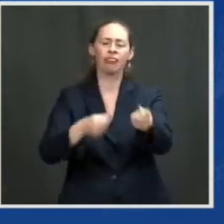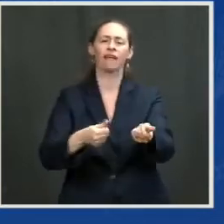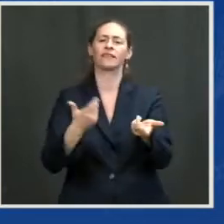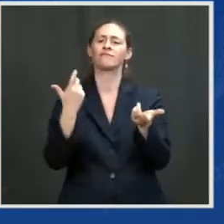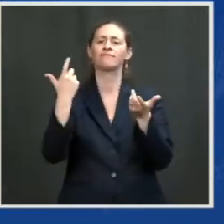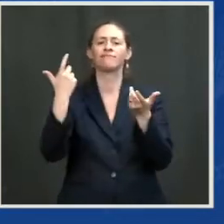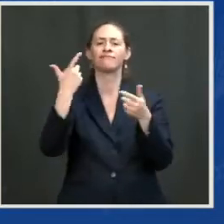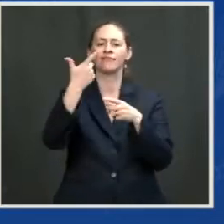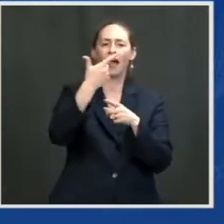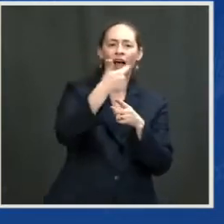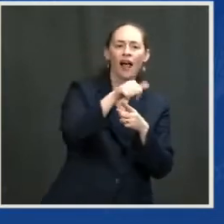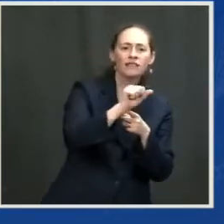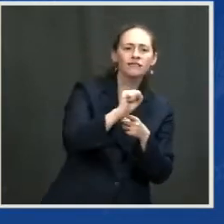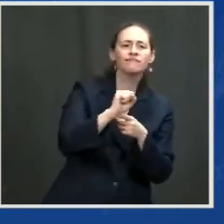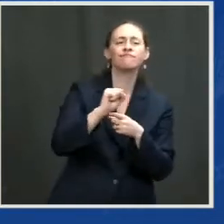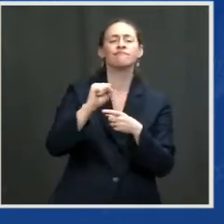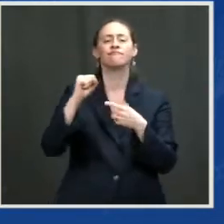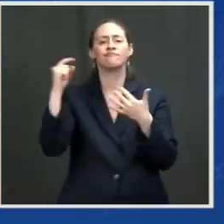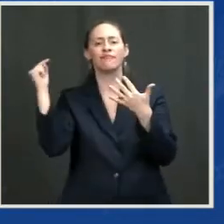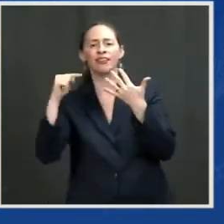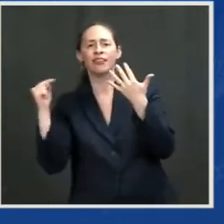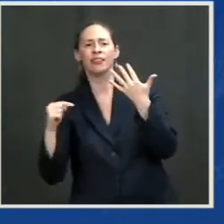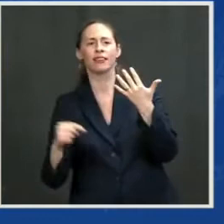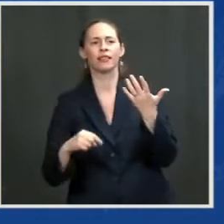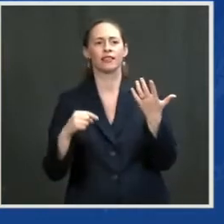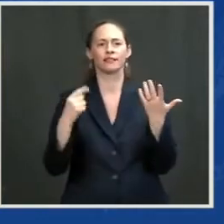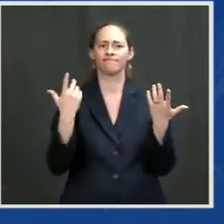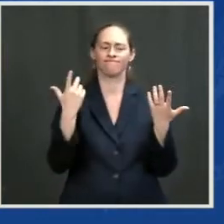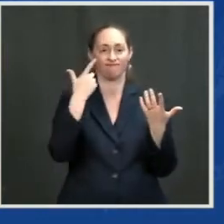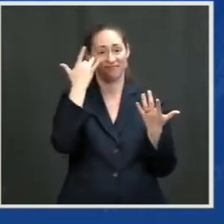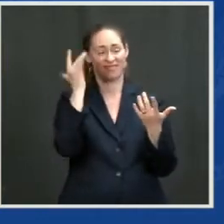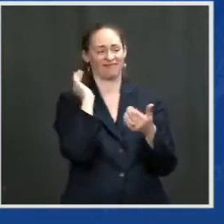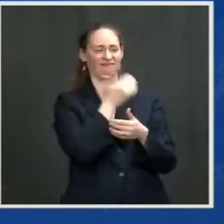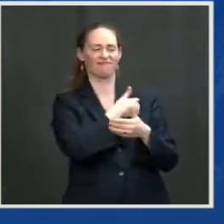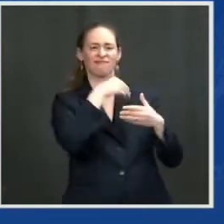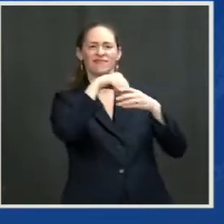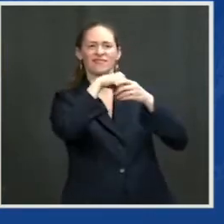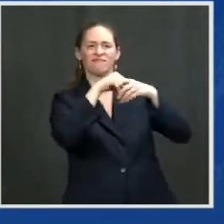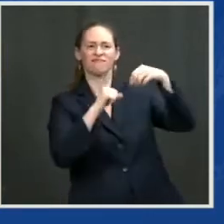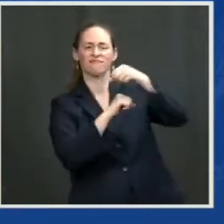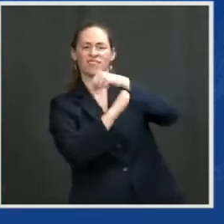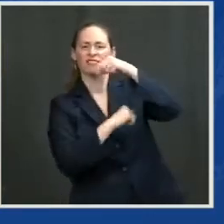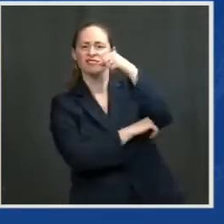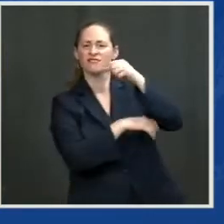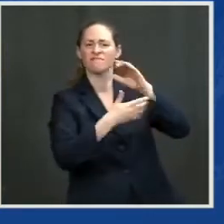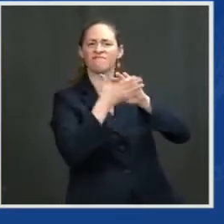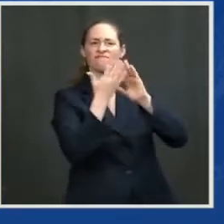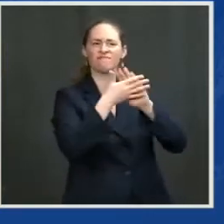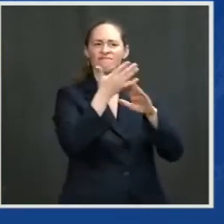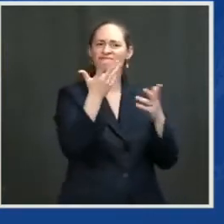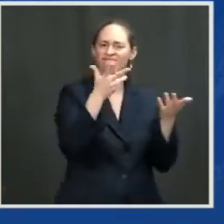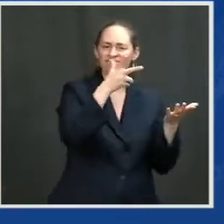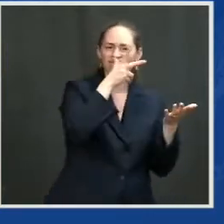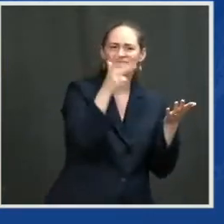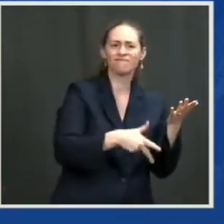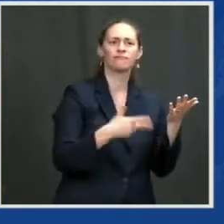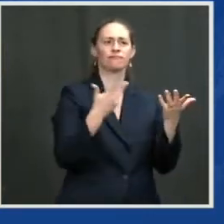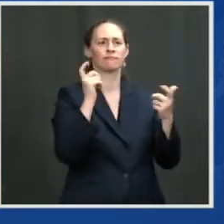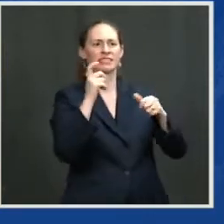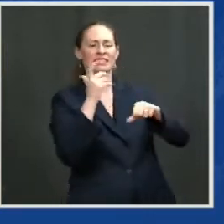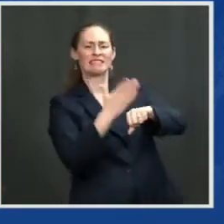congestion because of the nature of our infrastructure. We rank 8th in the world in terms of our infrastructure. We used to be the leader in the